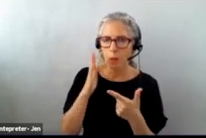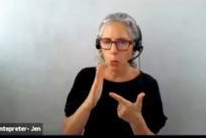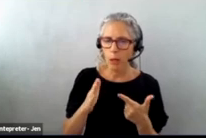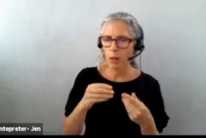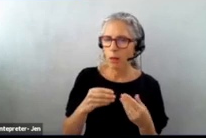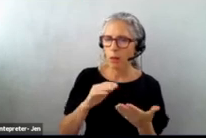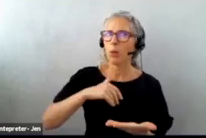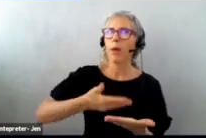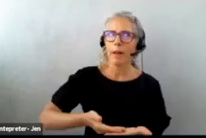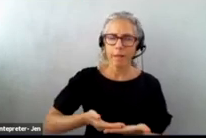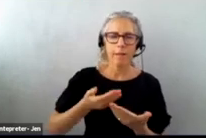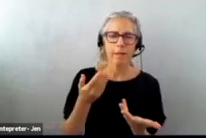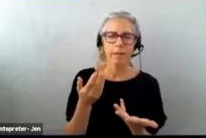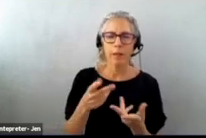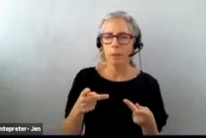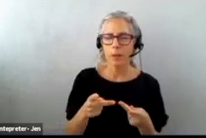access to these programs.